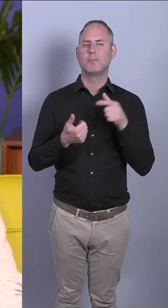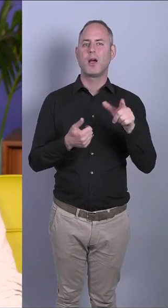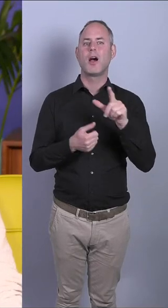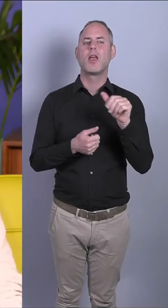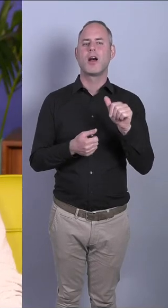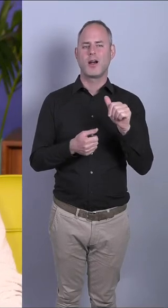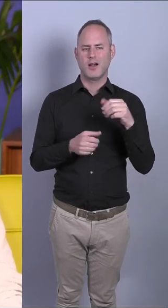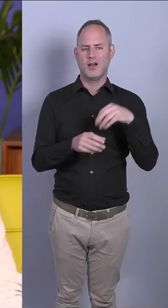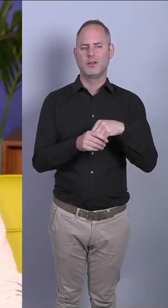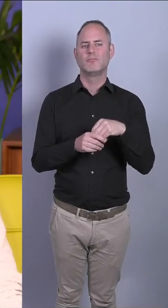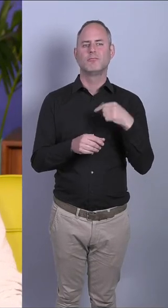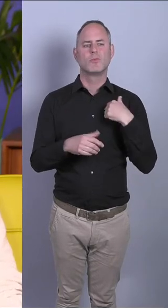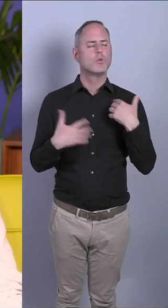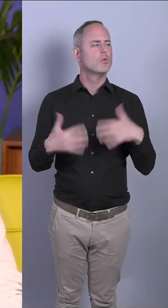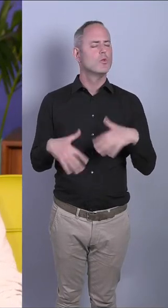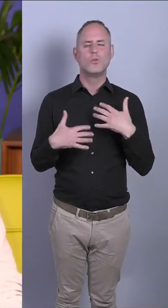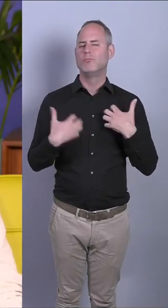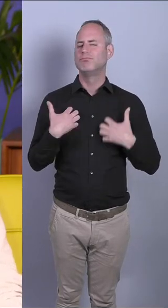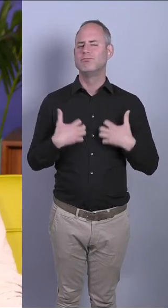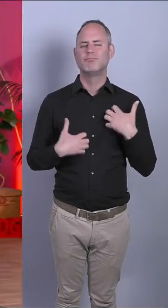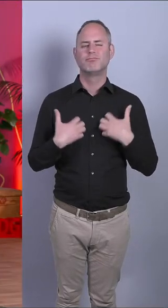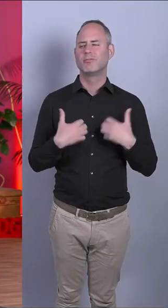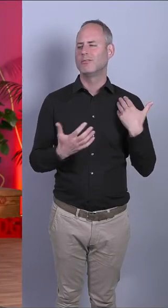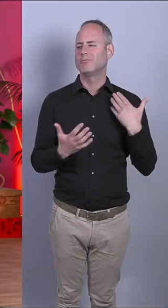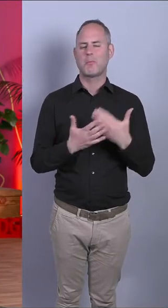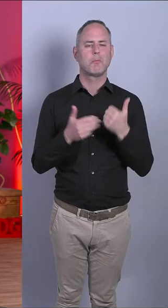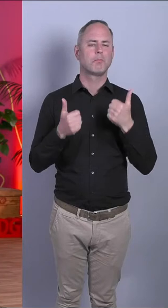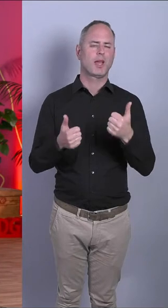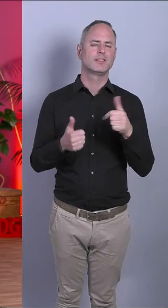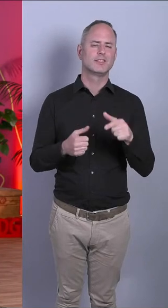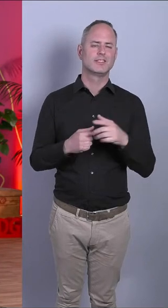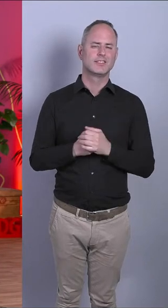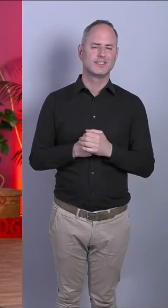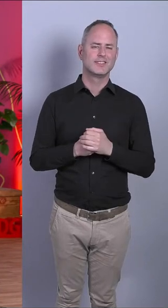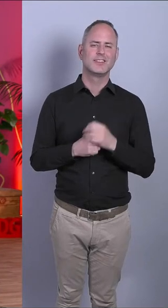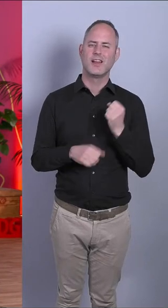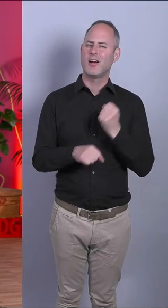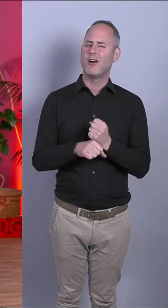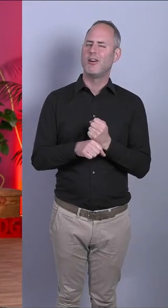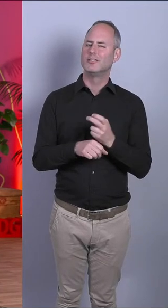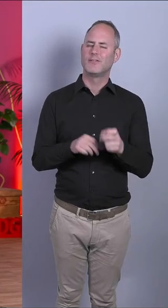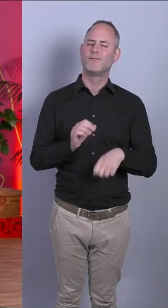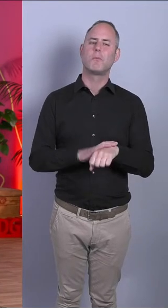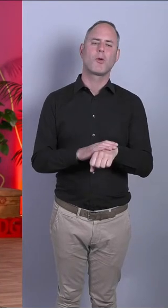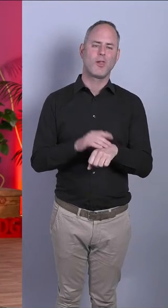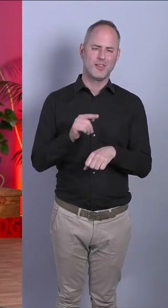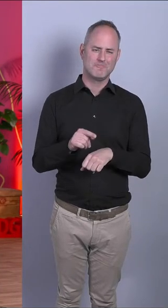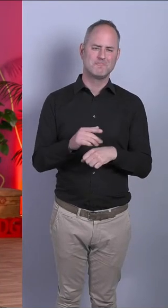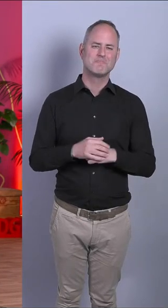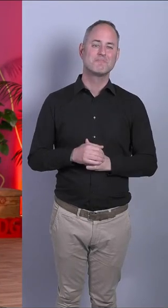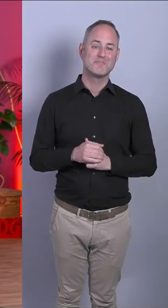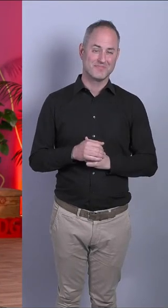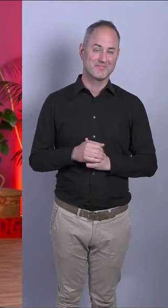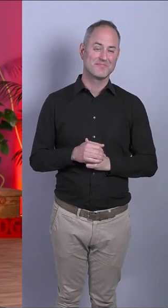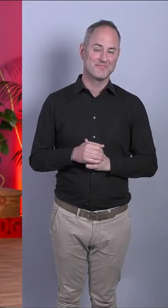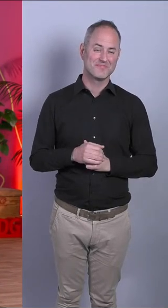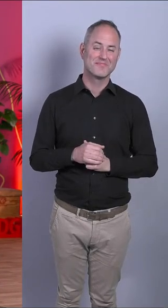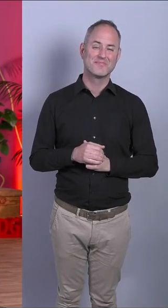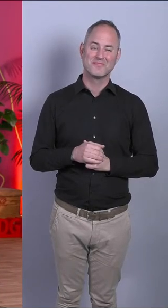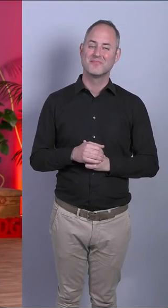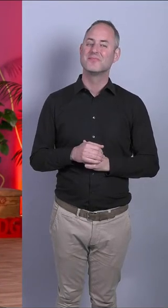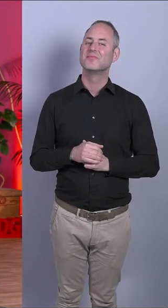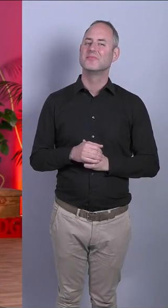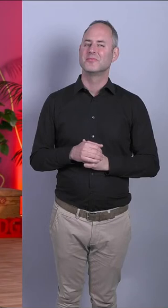Games. Those, I would say, have been my two highlights of my football career. And you're both from Berlin? Yeah.